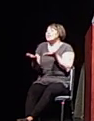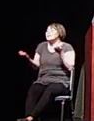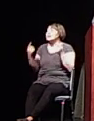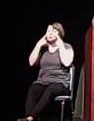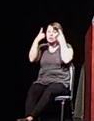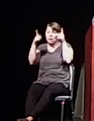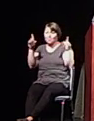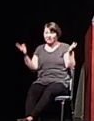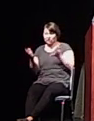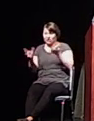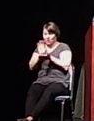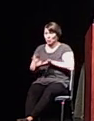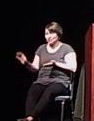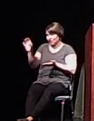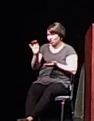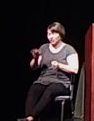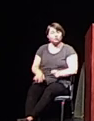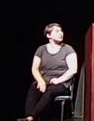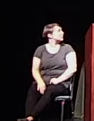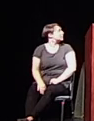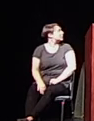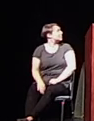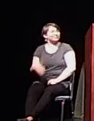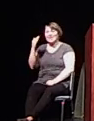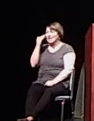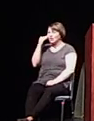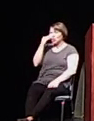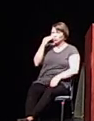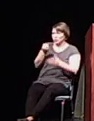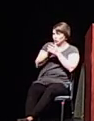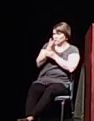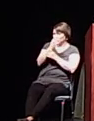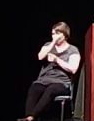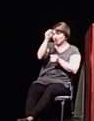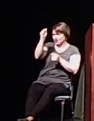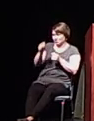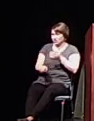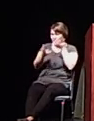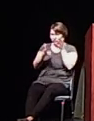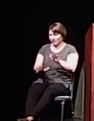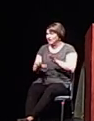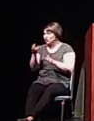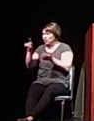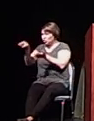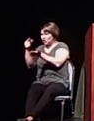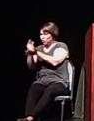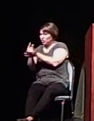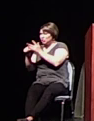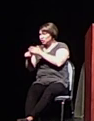Cuesta College. And I know as the end of spring semester and commencement rolls around, everyone starts to